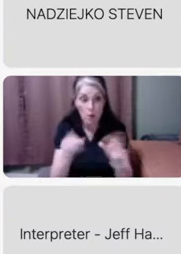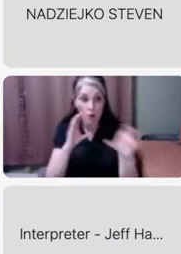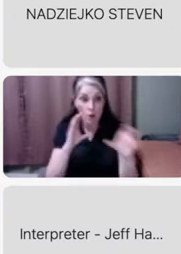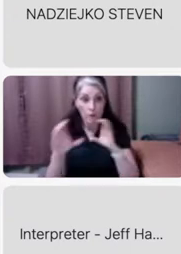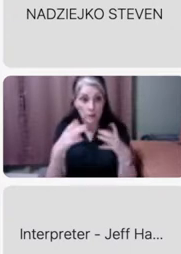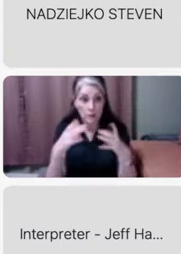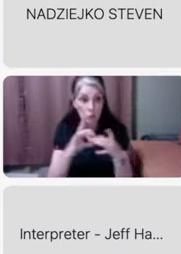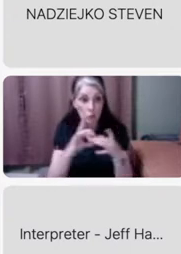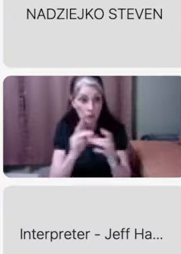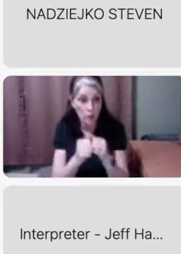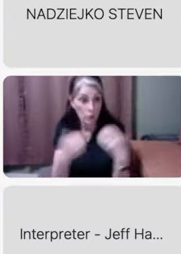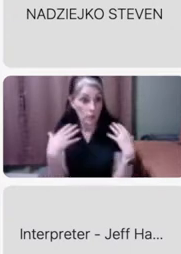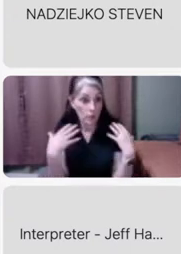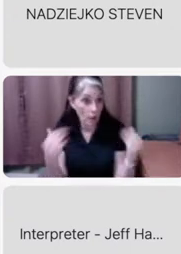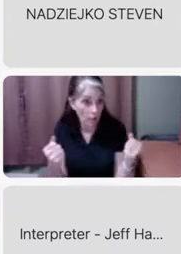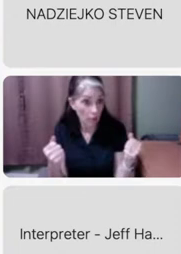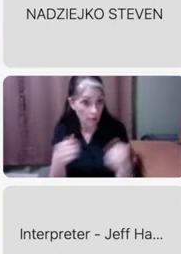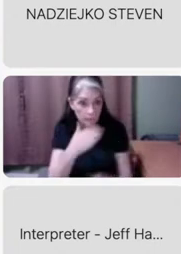please